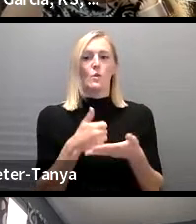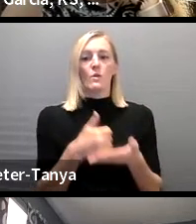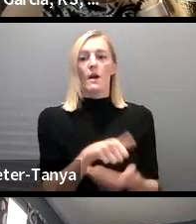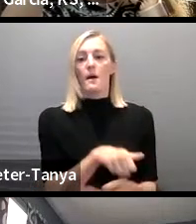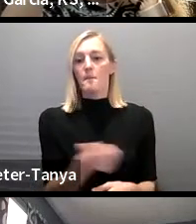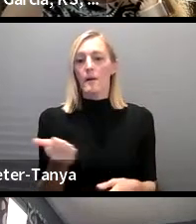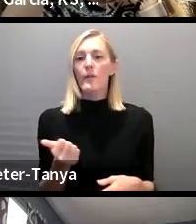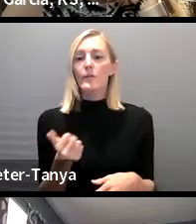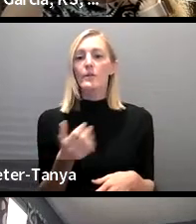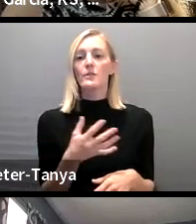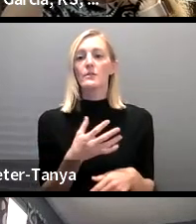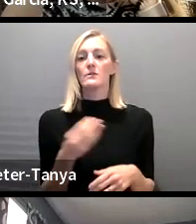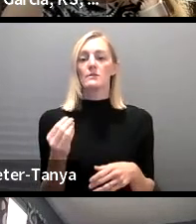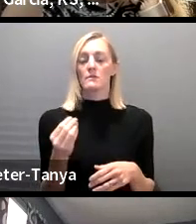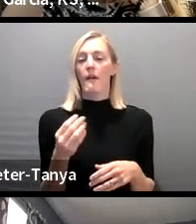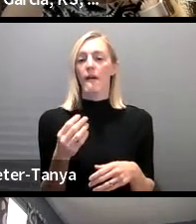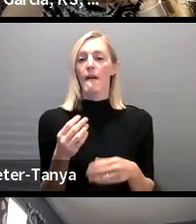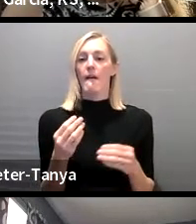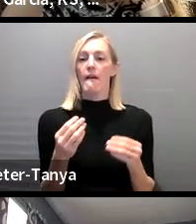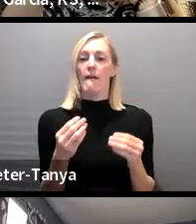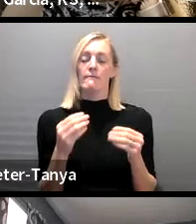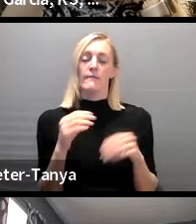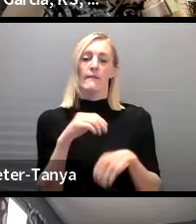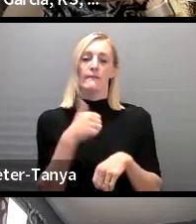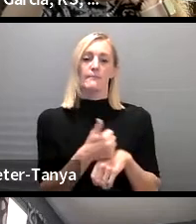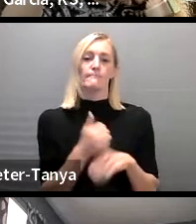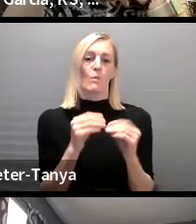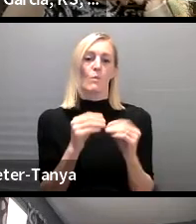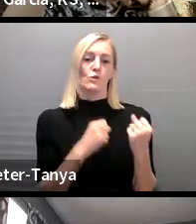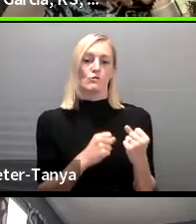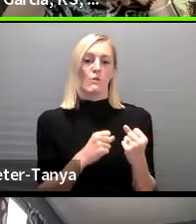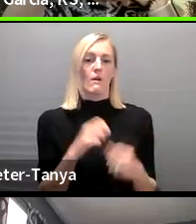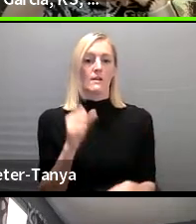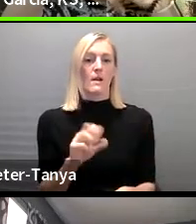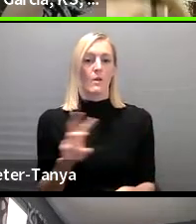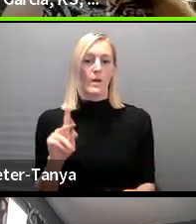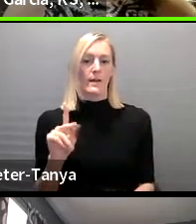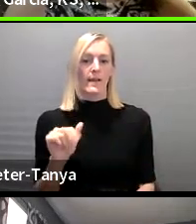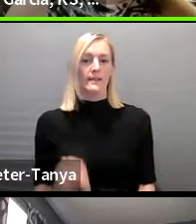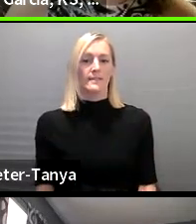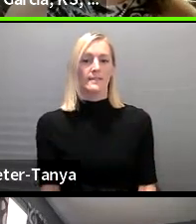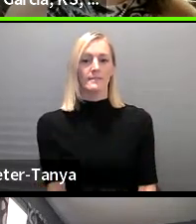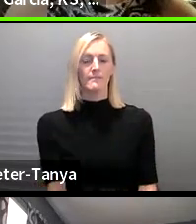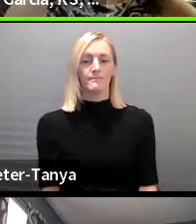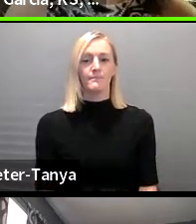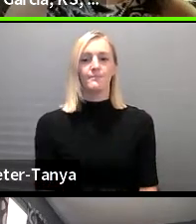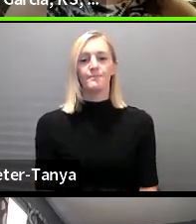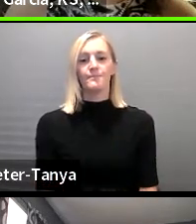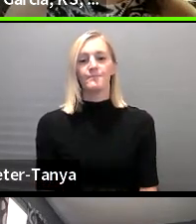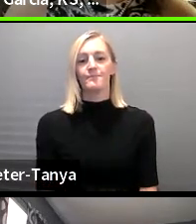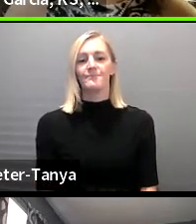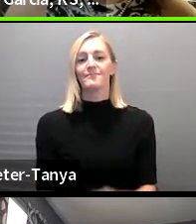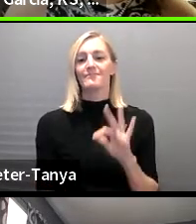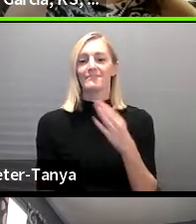and building a stronger Southwest Kansas. Wonderful. Well, welcome. Thanks for joining us.